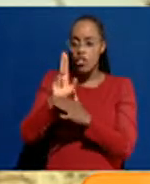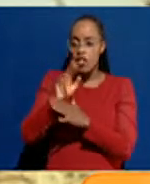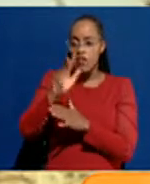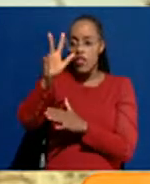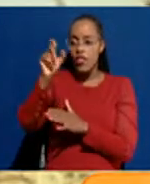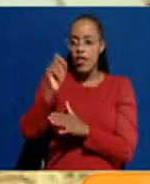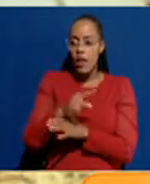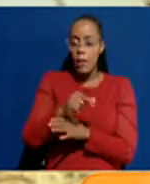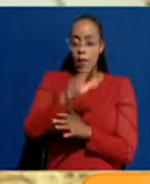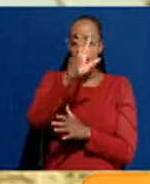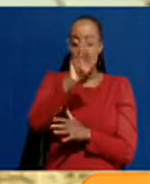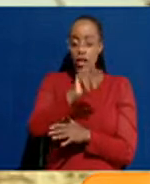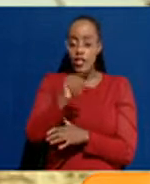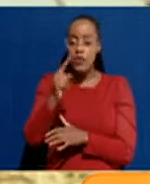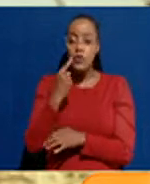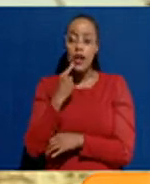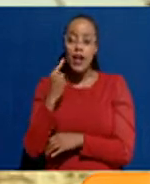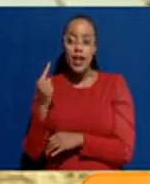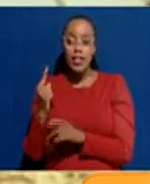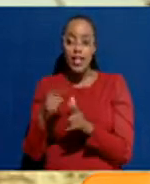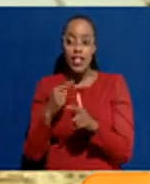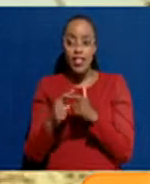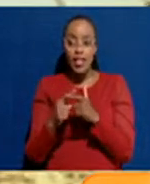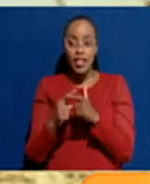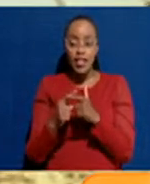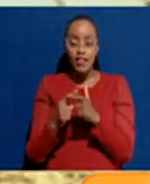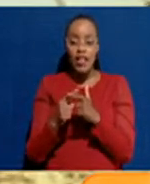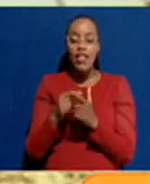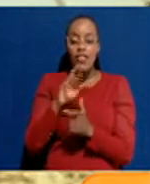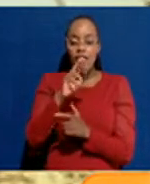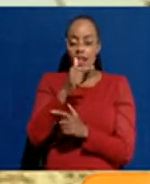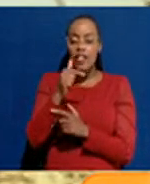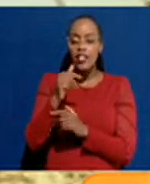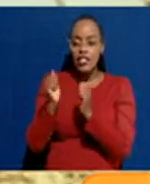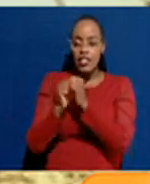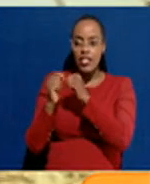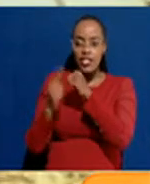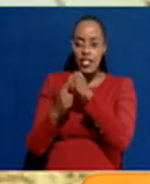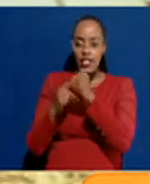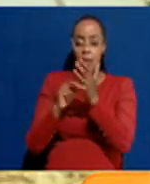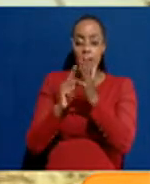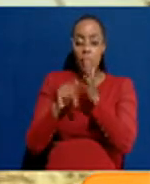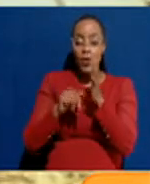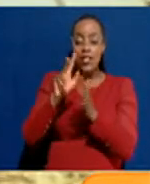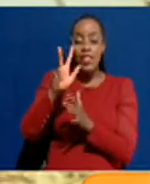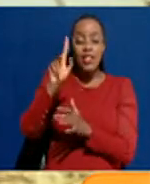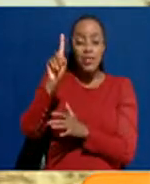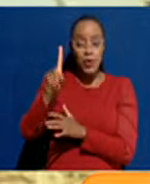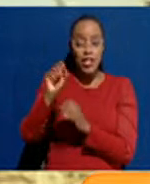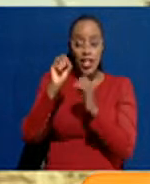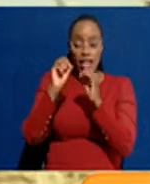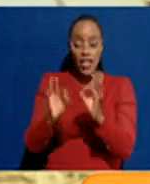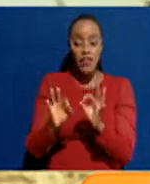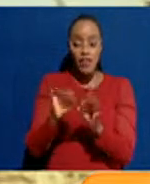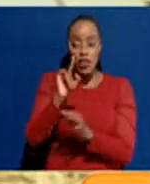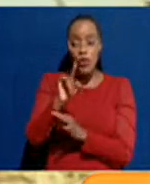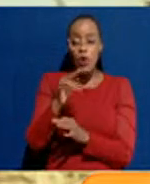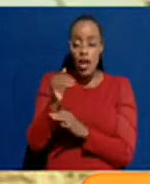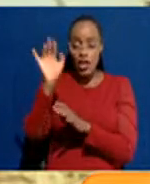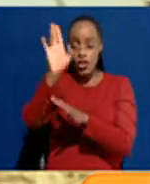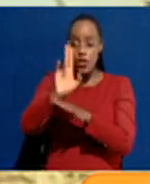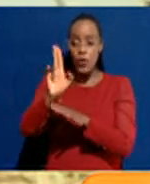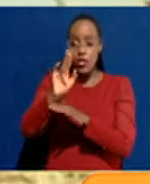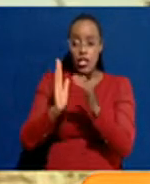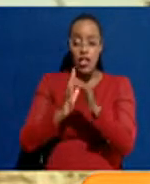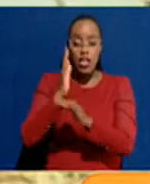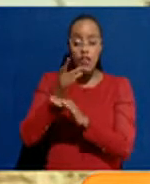3 months is 30 to 100, your rate is 16. And that includes 31? Yes. And if your consumption is